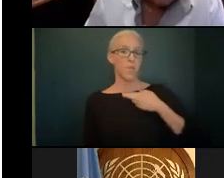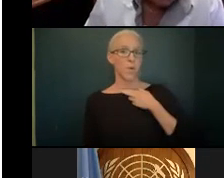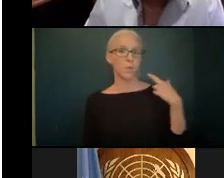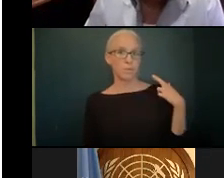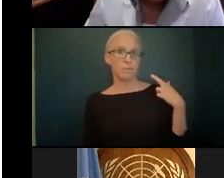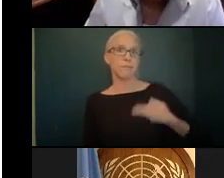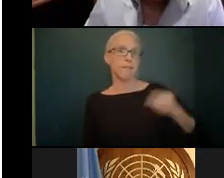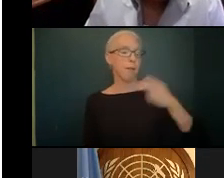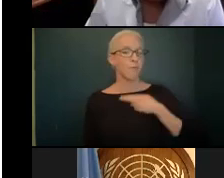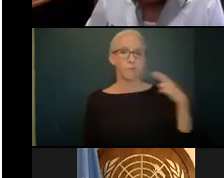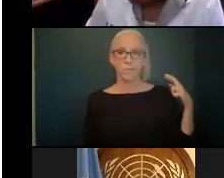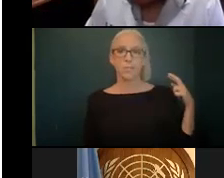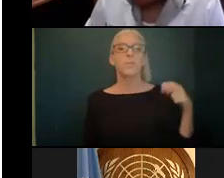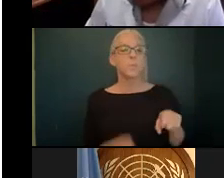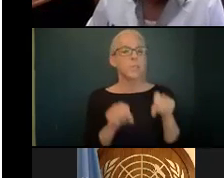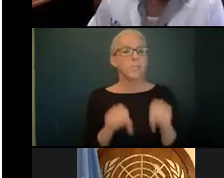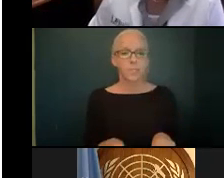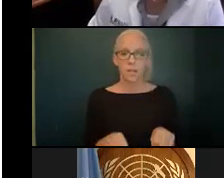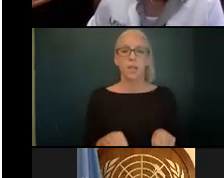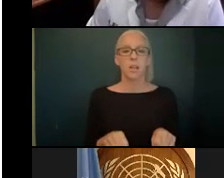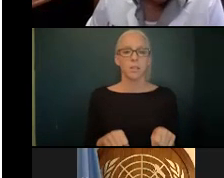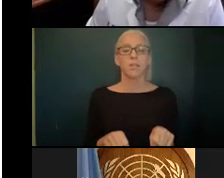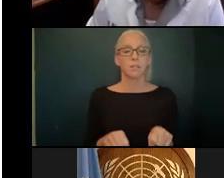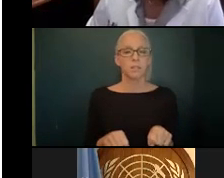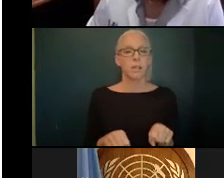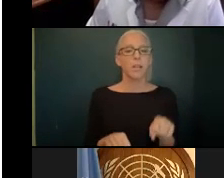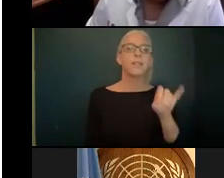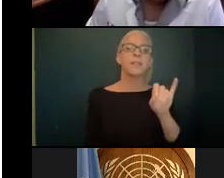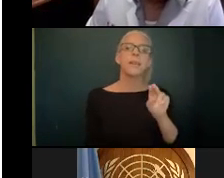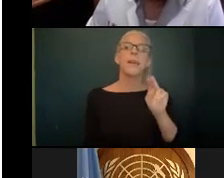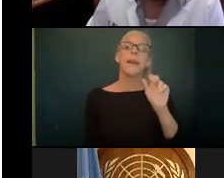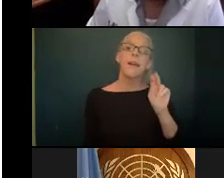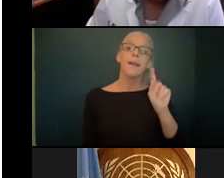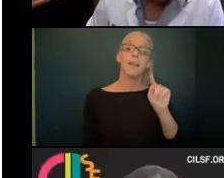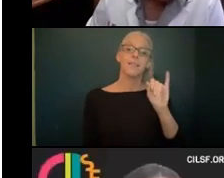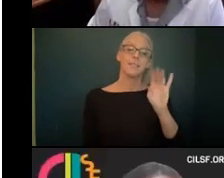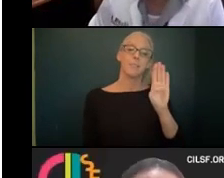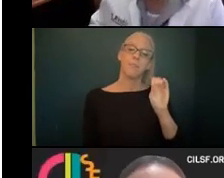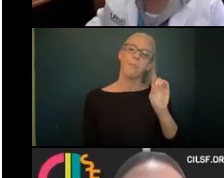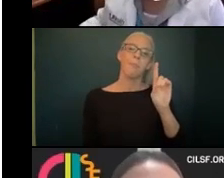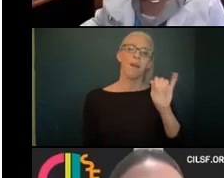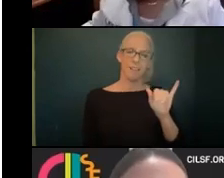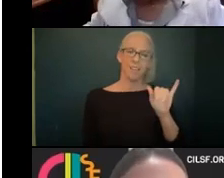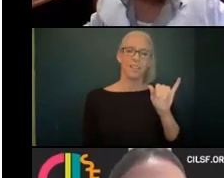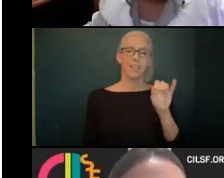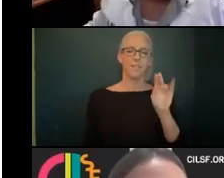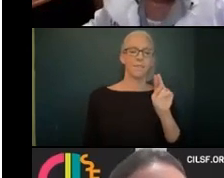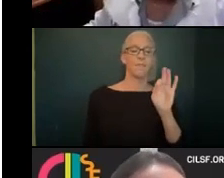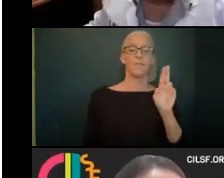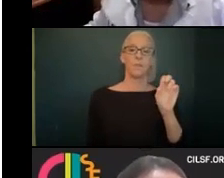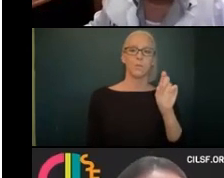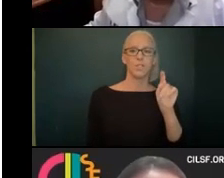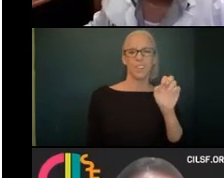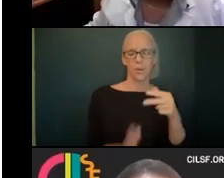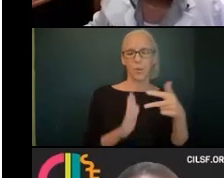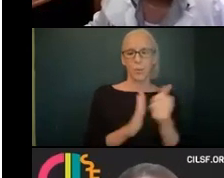if you want, we can do this antibody infusions right now. It's extremely easy to do. There's many centers around the county where